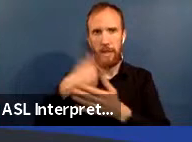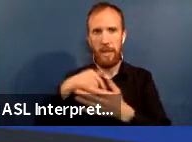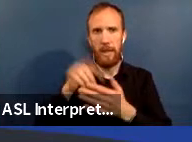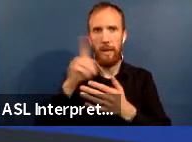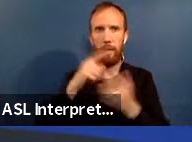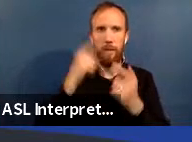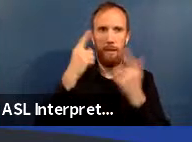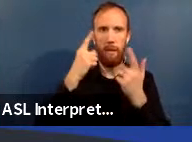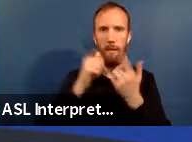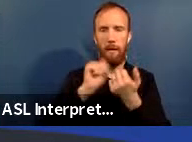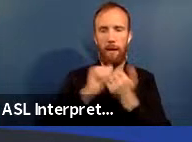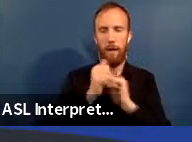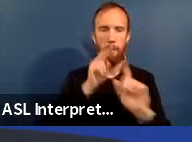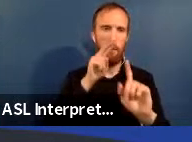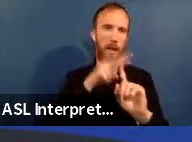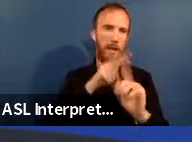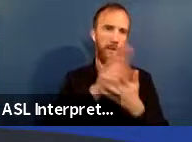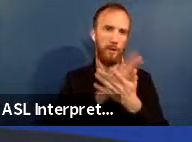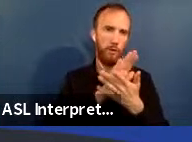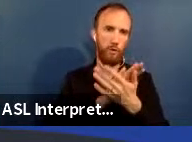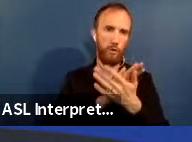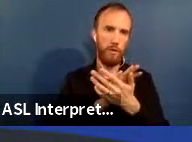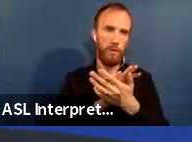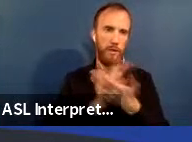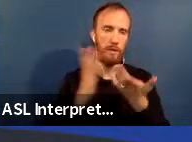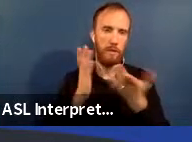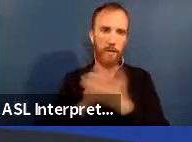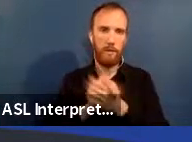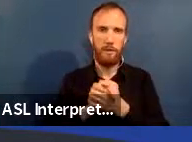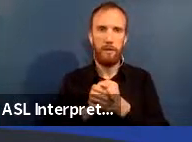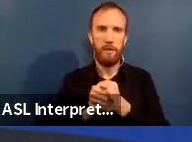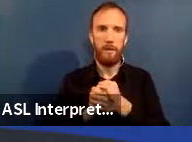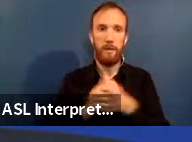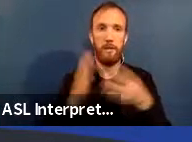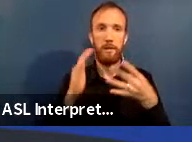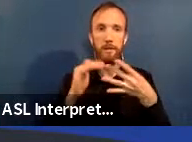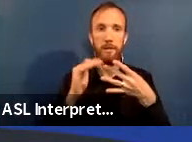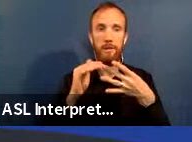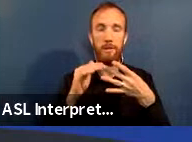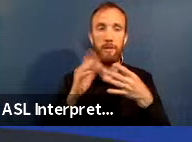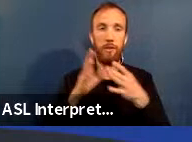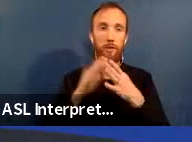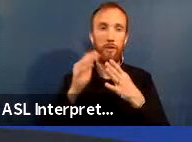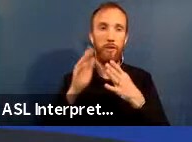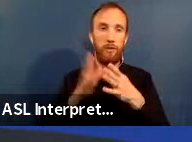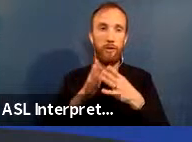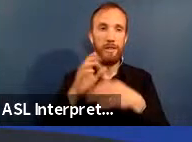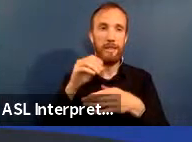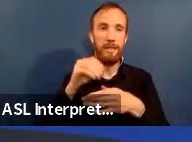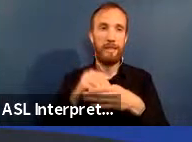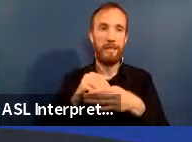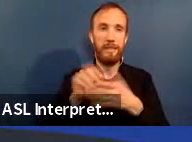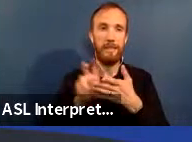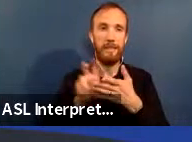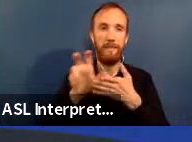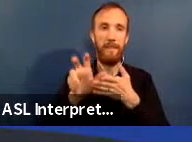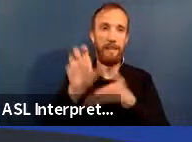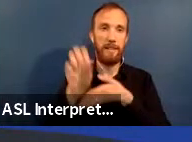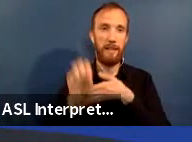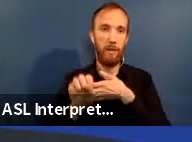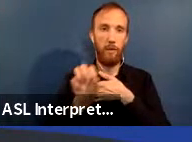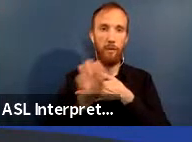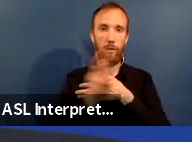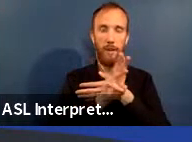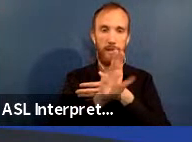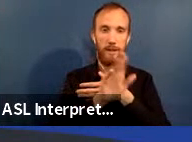level. Similarly, for the factor of students residing in Invest Southwest areas. Invest Southwest areas